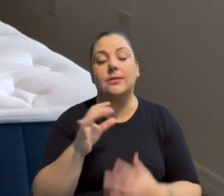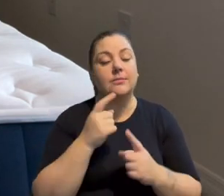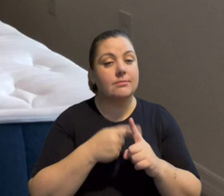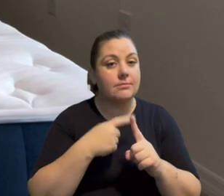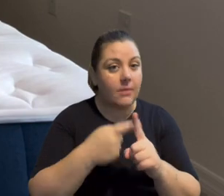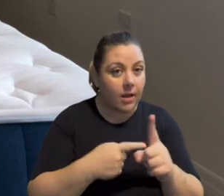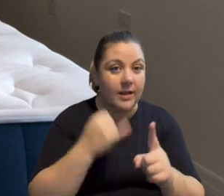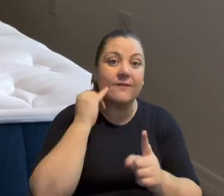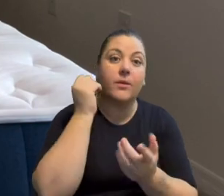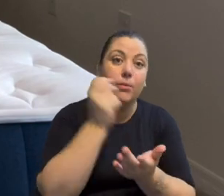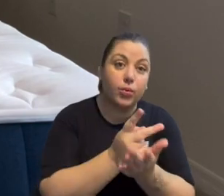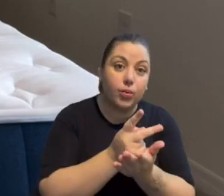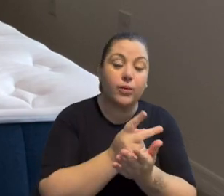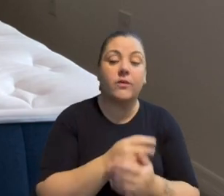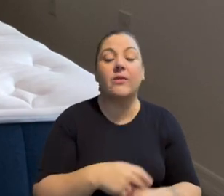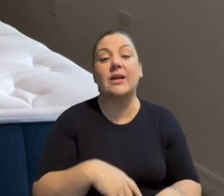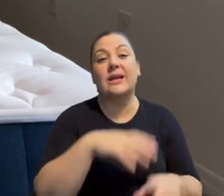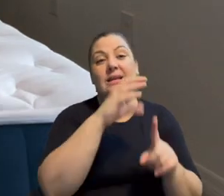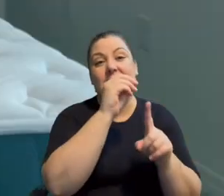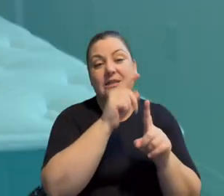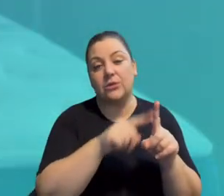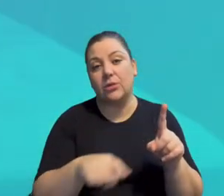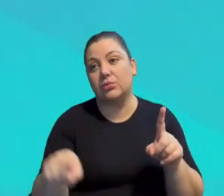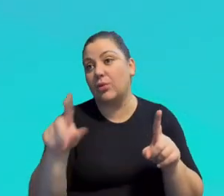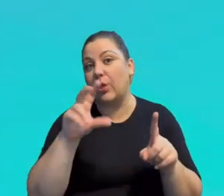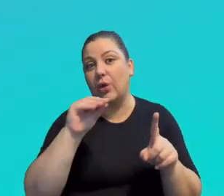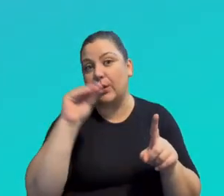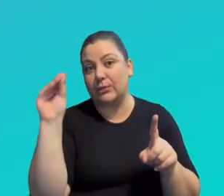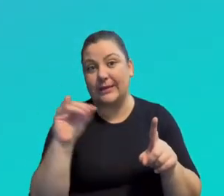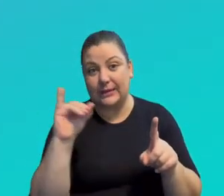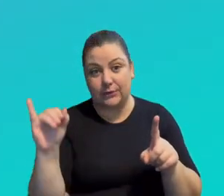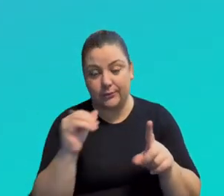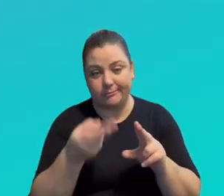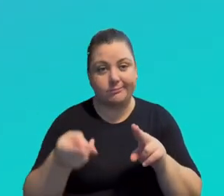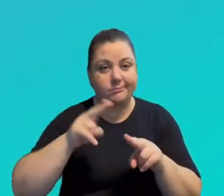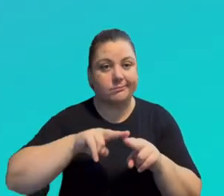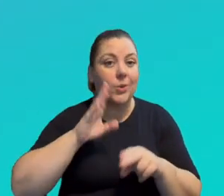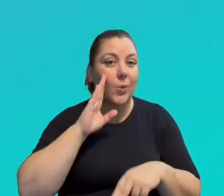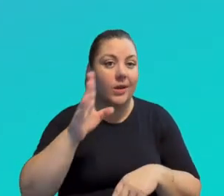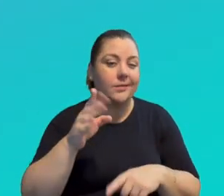could be anywhere from 0 to 30% for the interest rate.